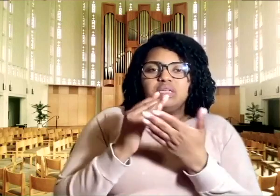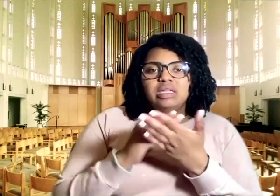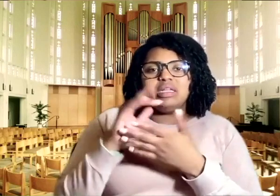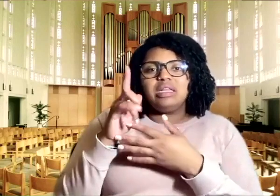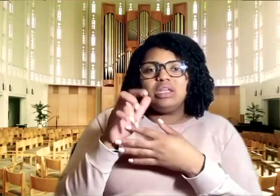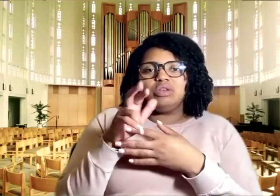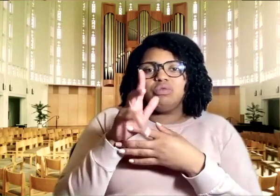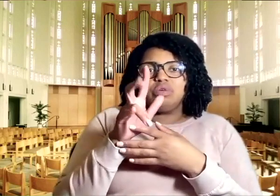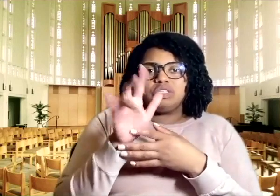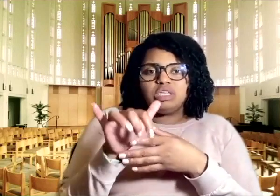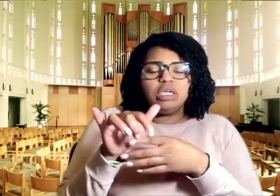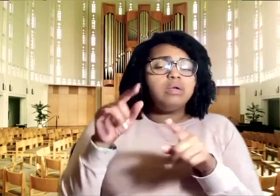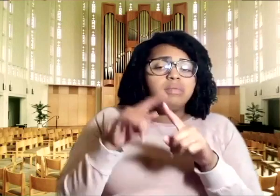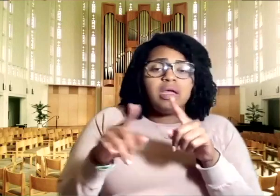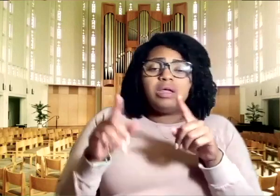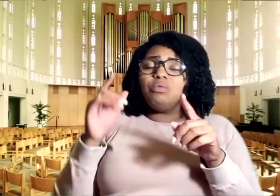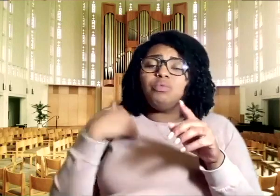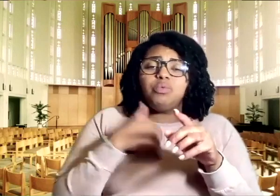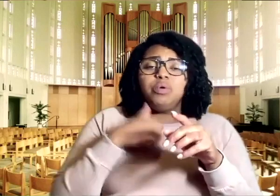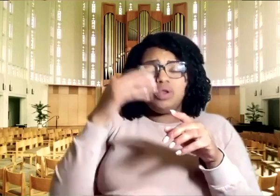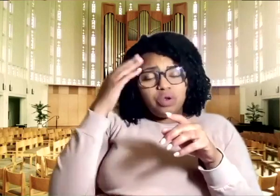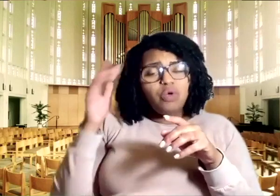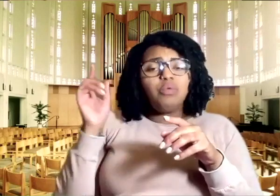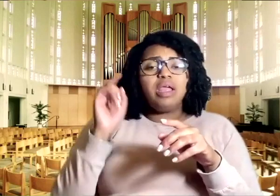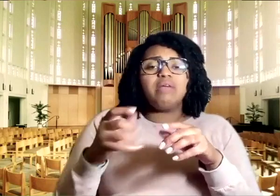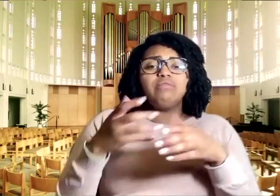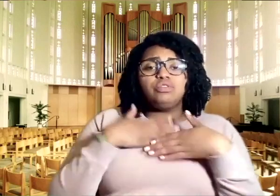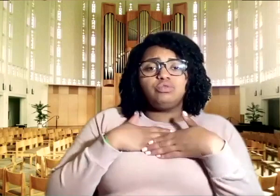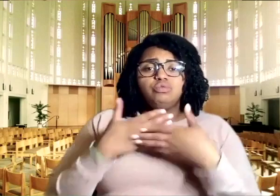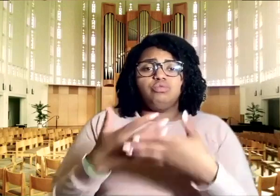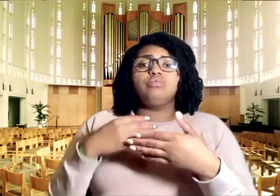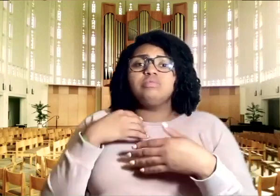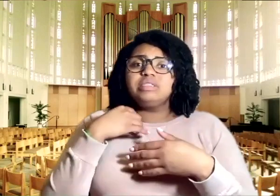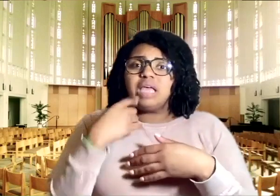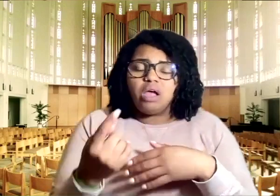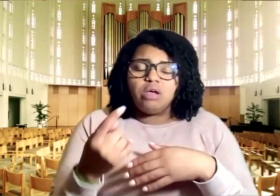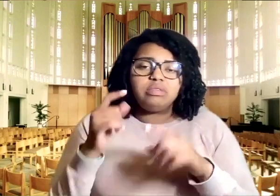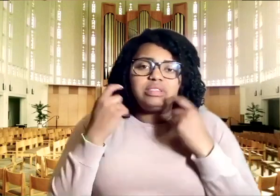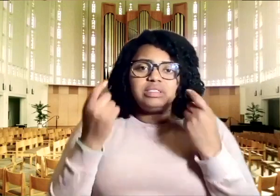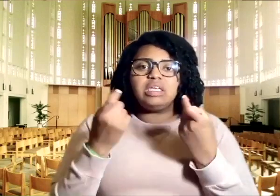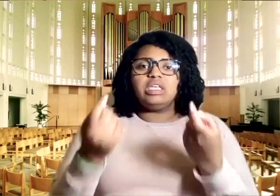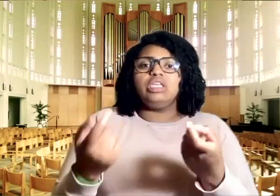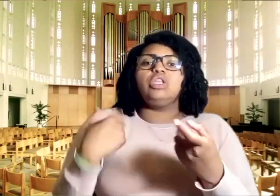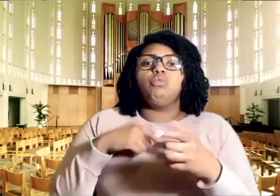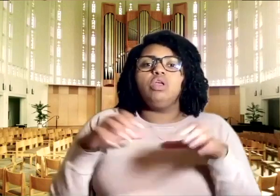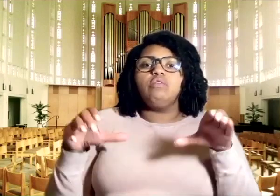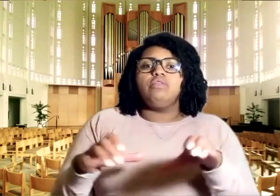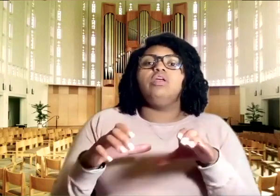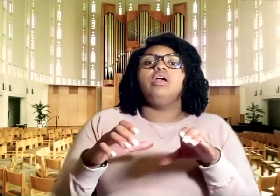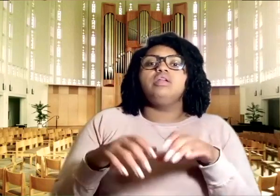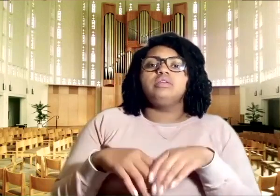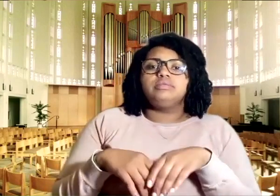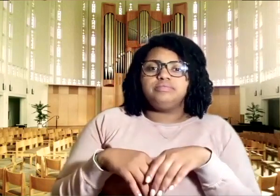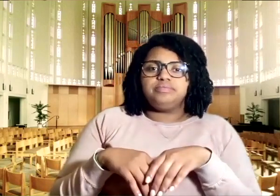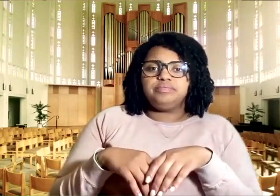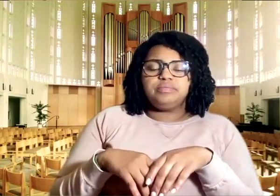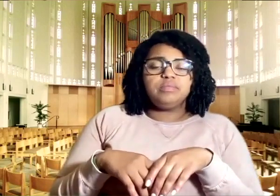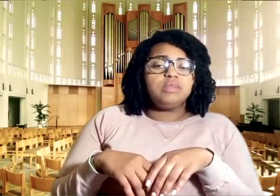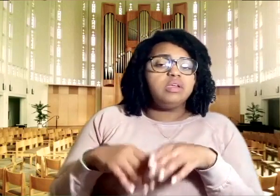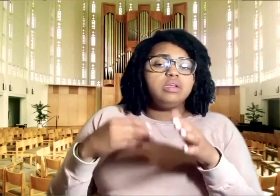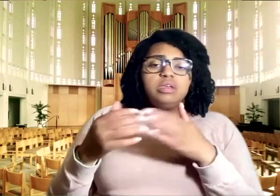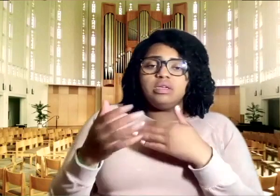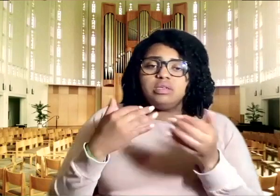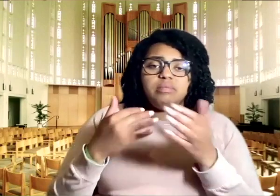got to confess some sin that we have done or perpetuated, even by our indifference or